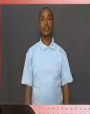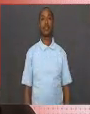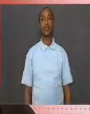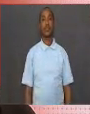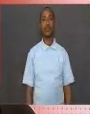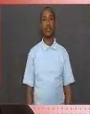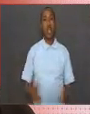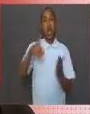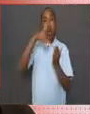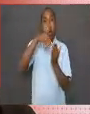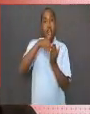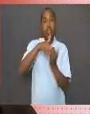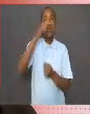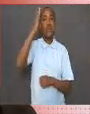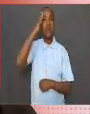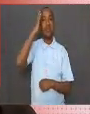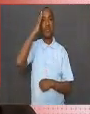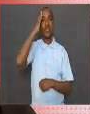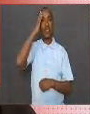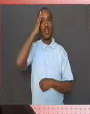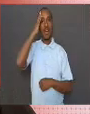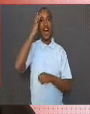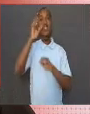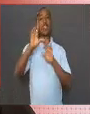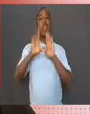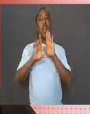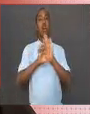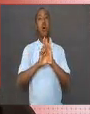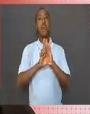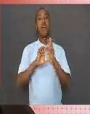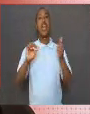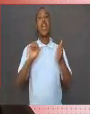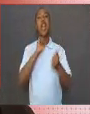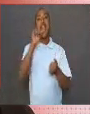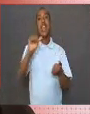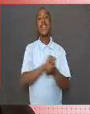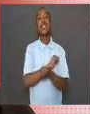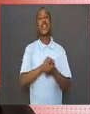mass, also known as the law of